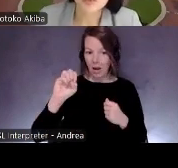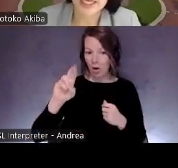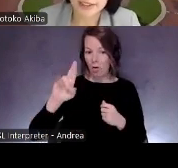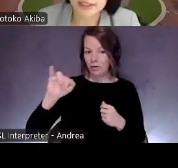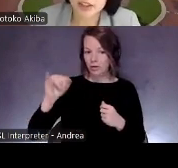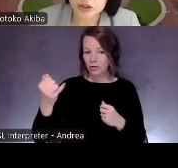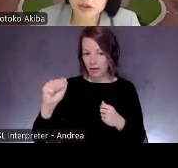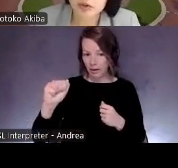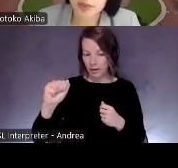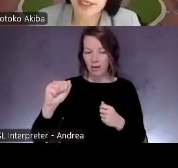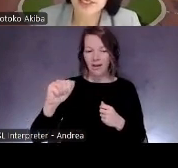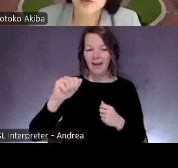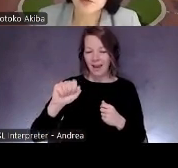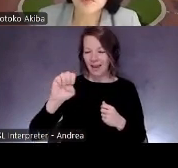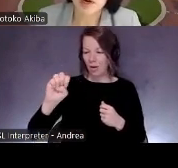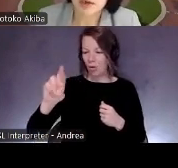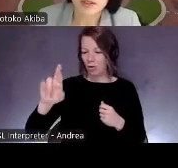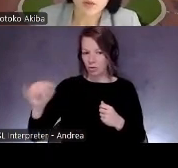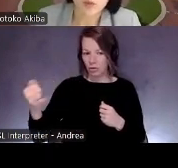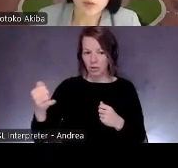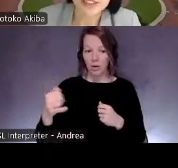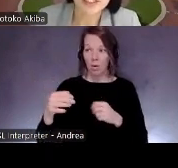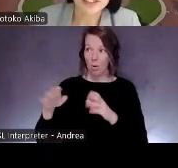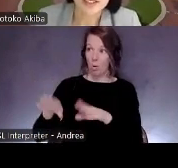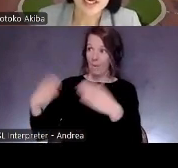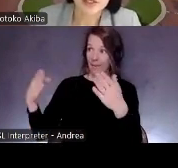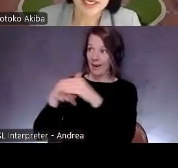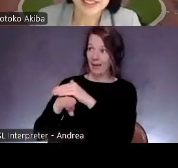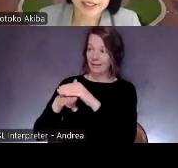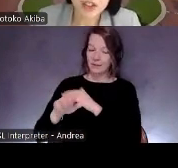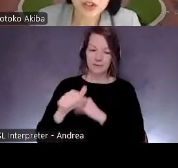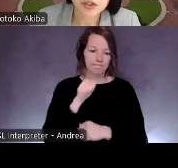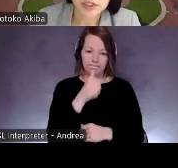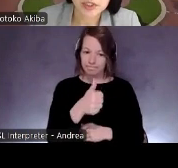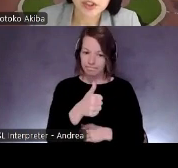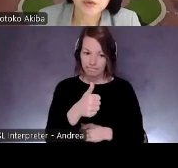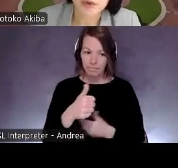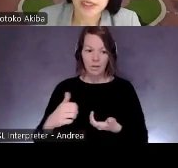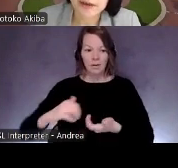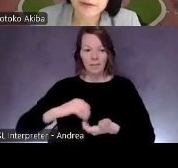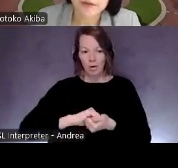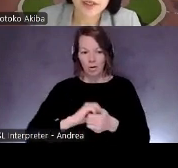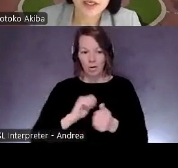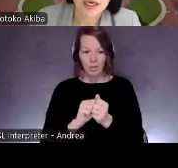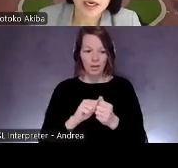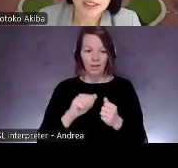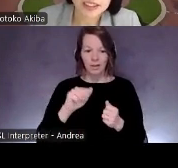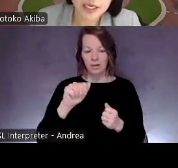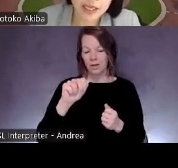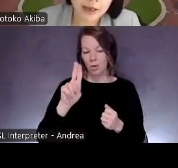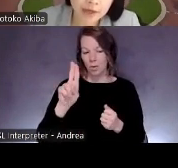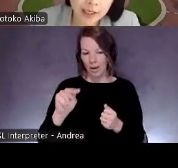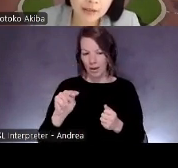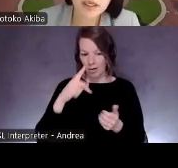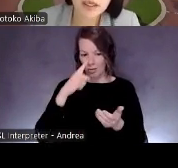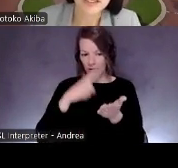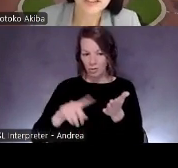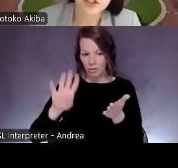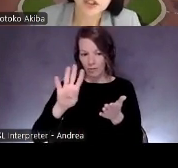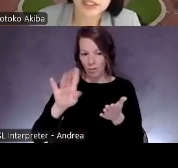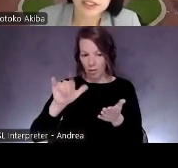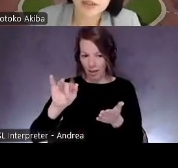an open access journal, but we partner with United Nations Research for Life,